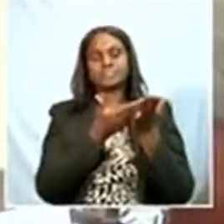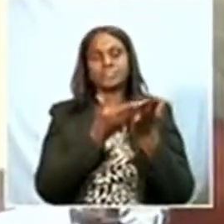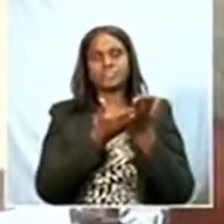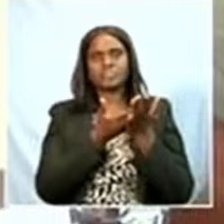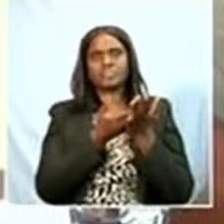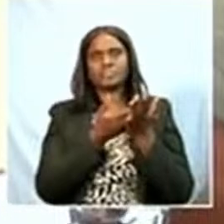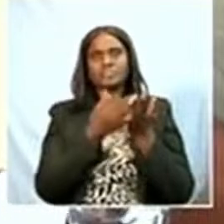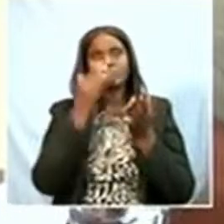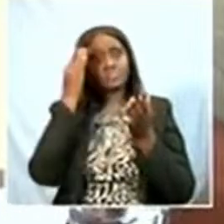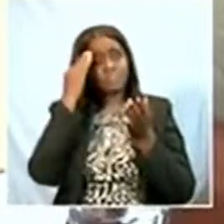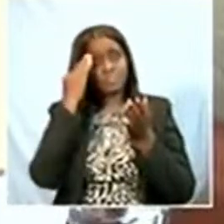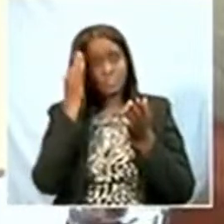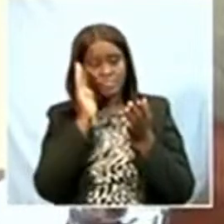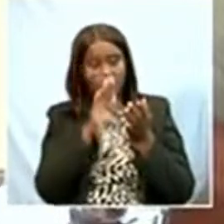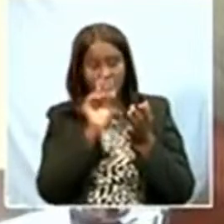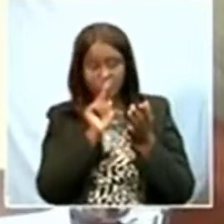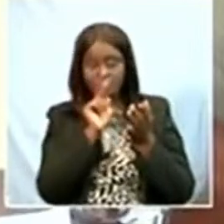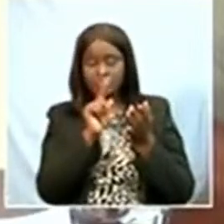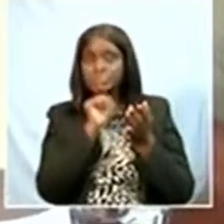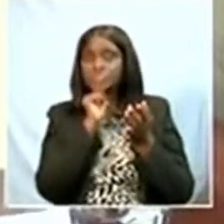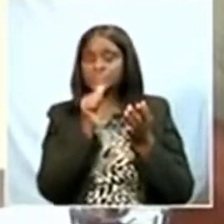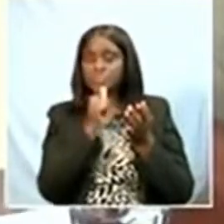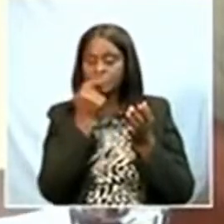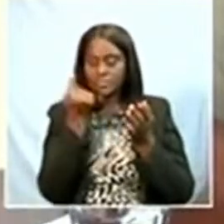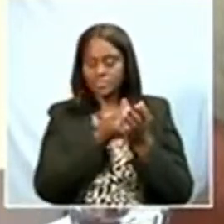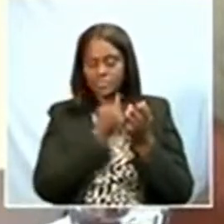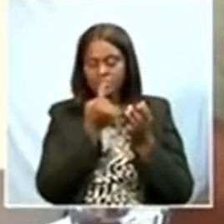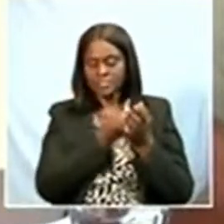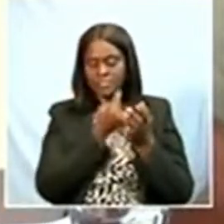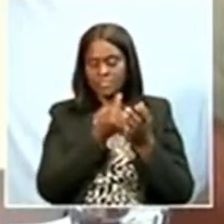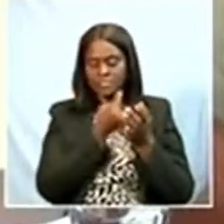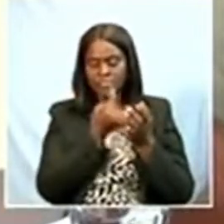Taking into account that this is not the only